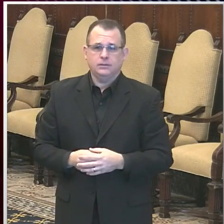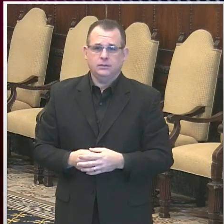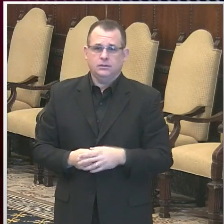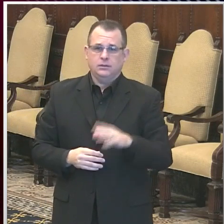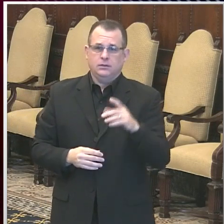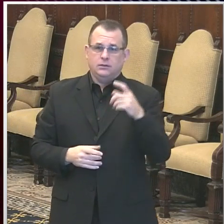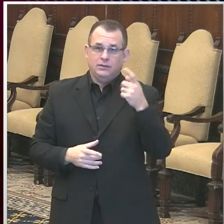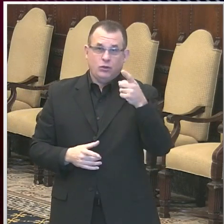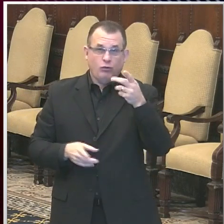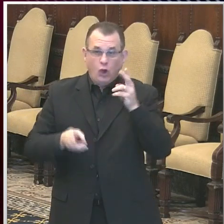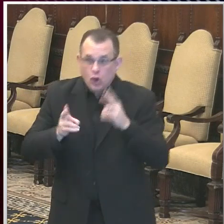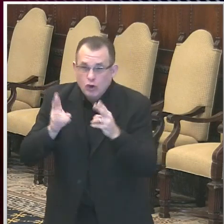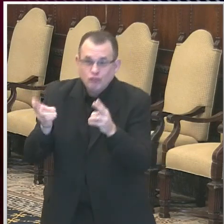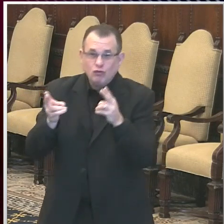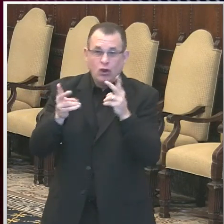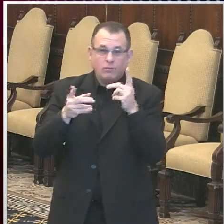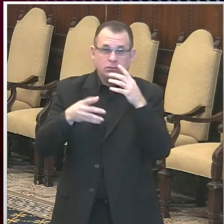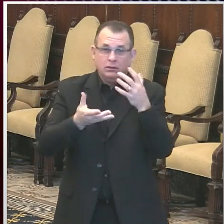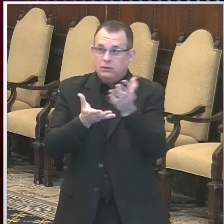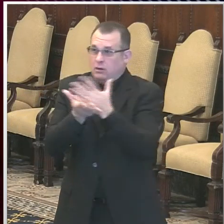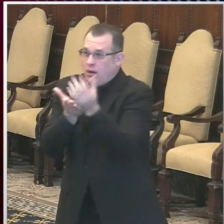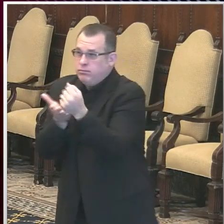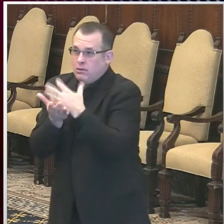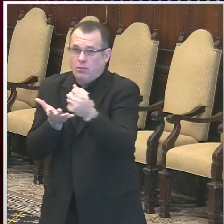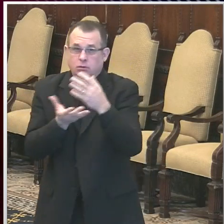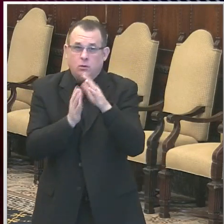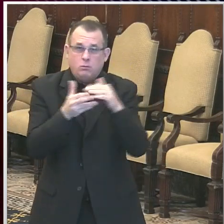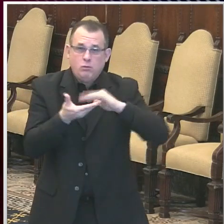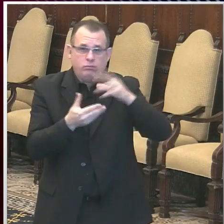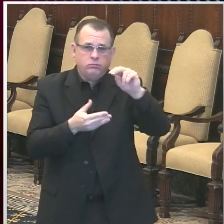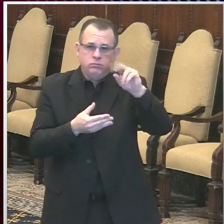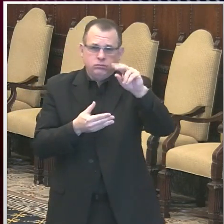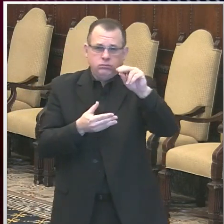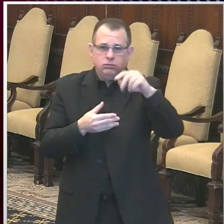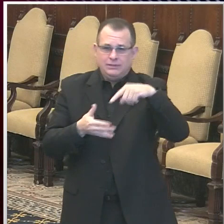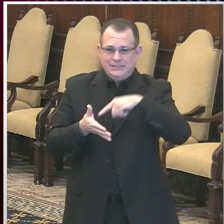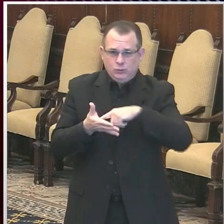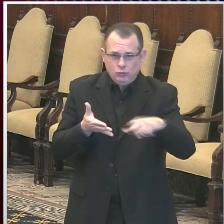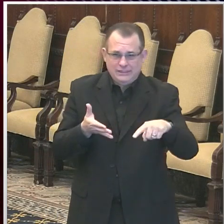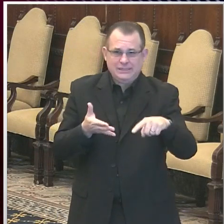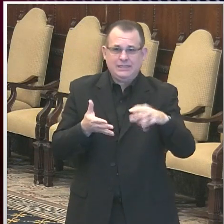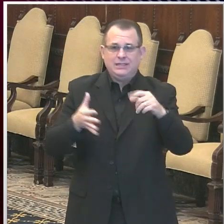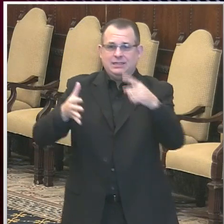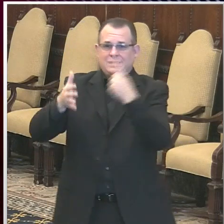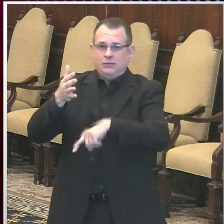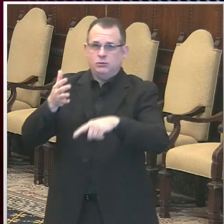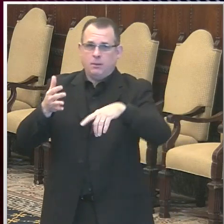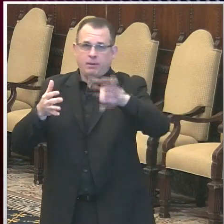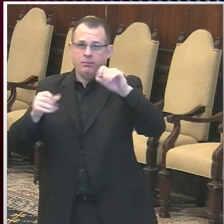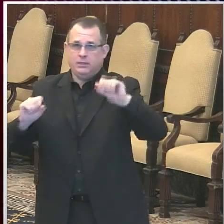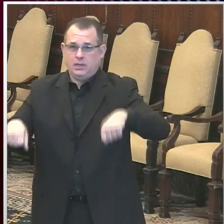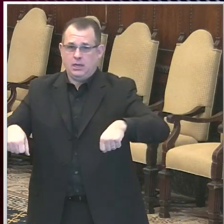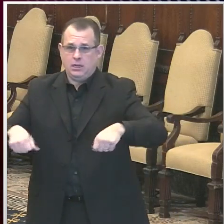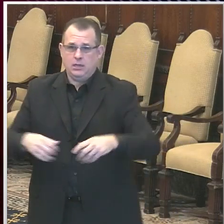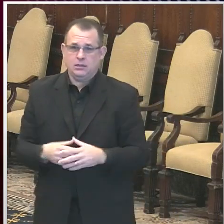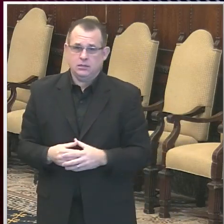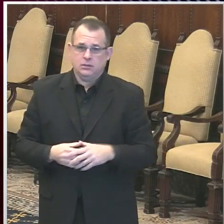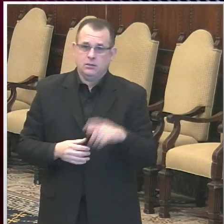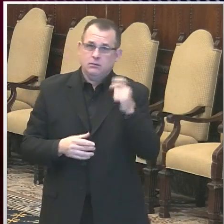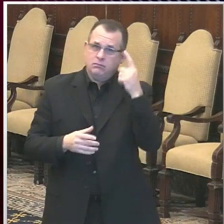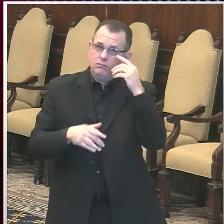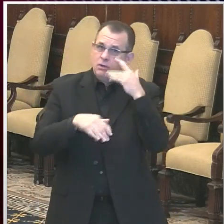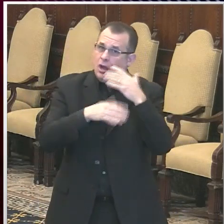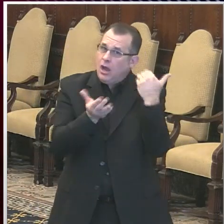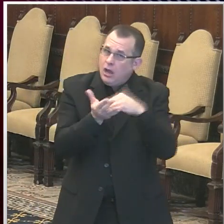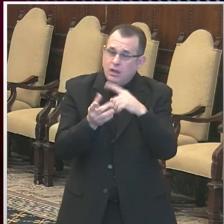worry that they will run out if you plan your visit for later in the week or next week. So let me repeat that. The Chromebooks are still available, so there's no need to